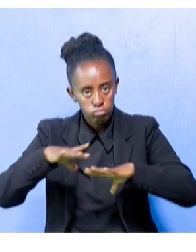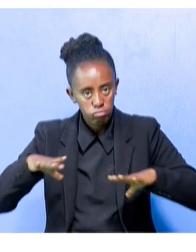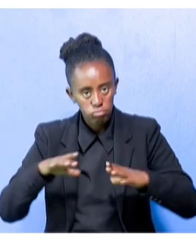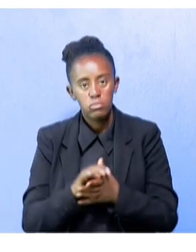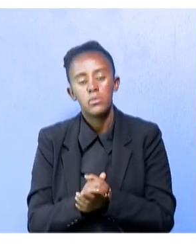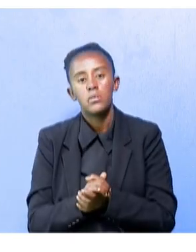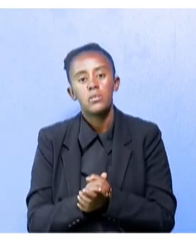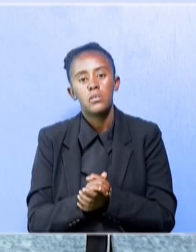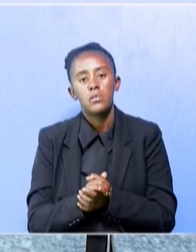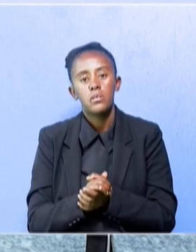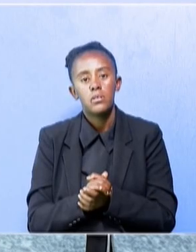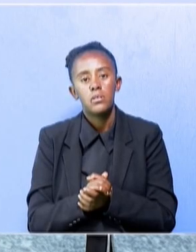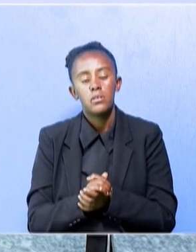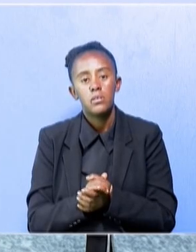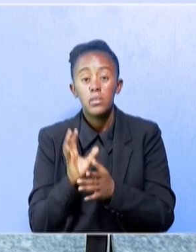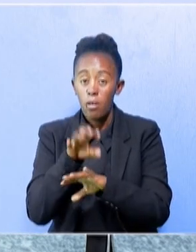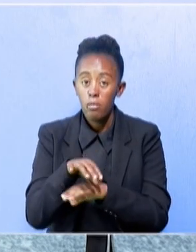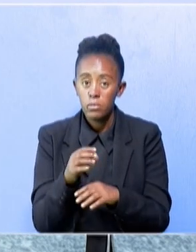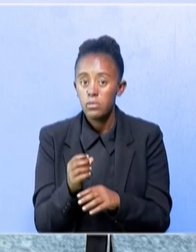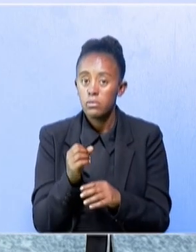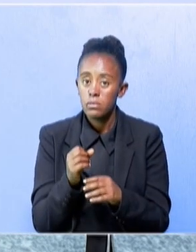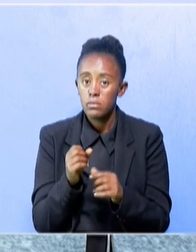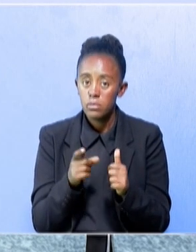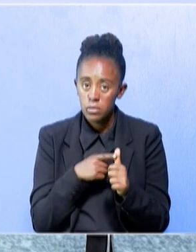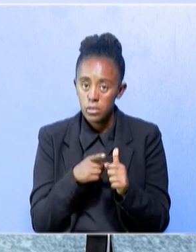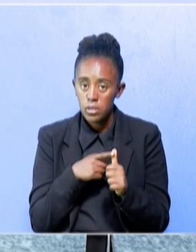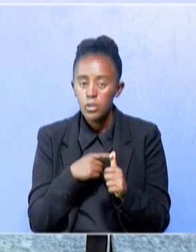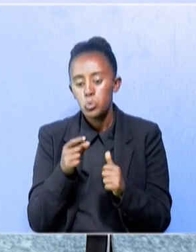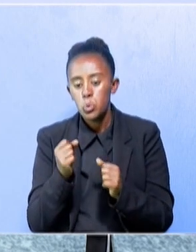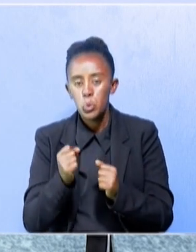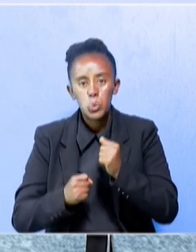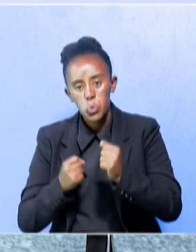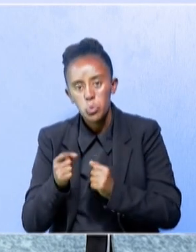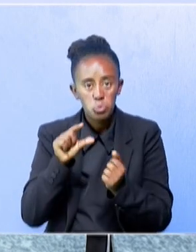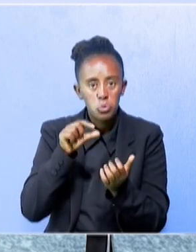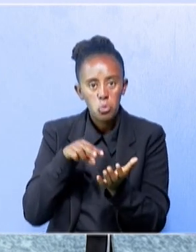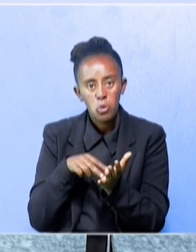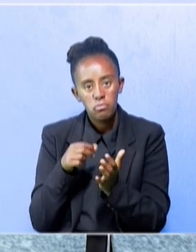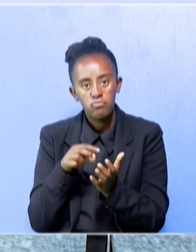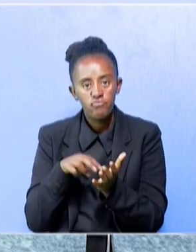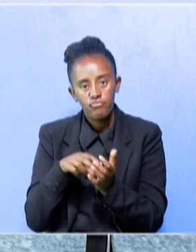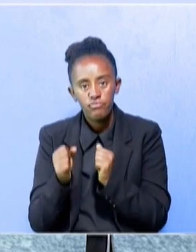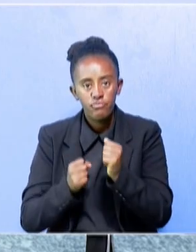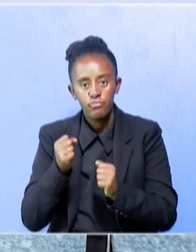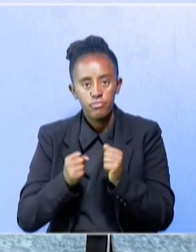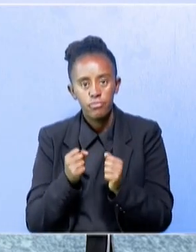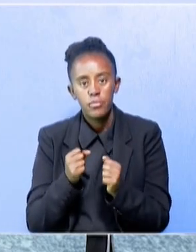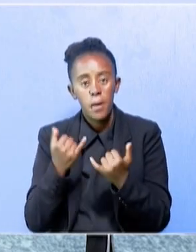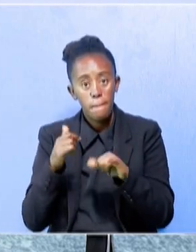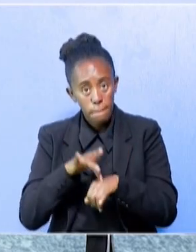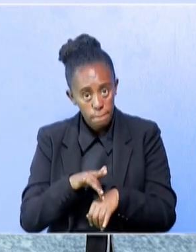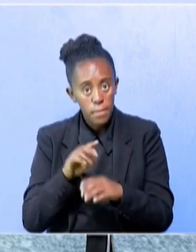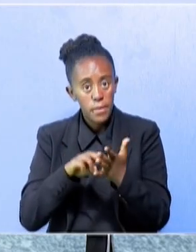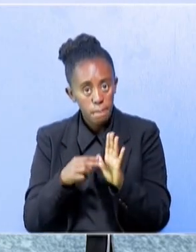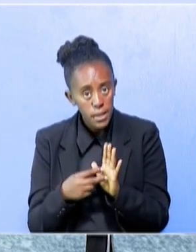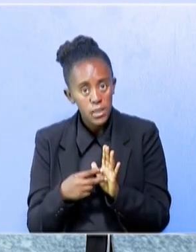This is totally interrupted action. It's all right, it's okay. I was jogging at the field when a dog played at the ground. So that